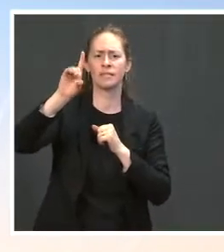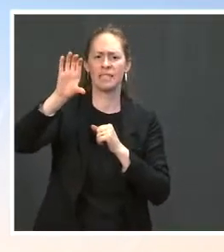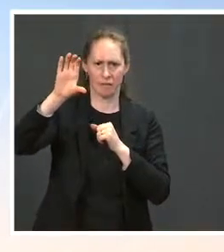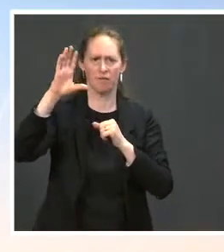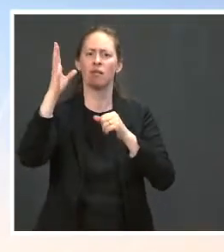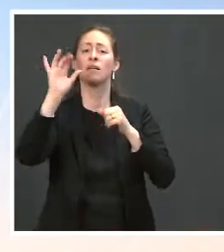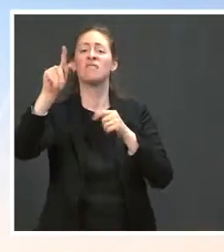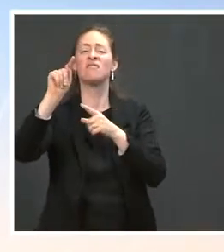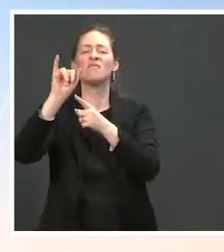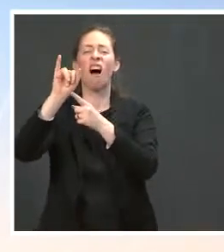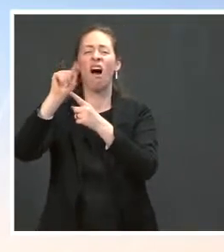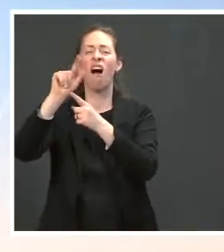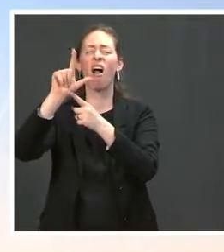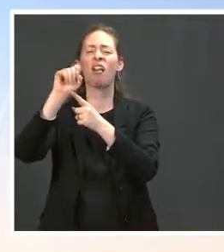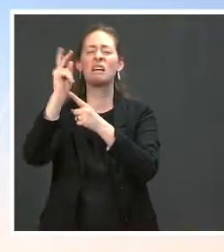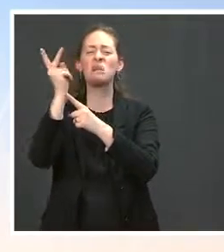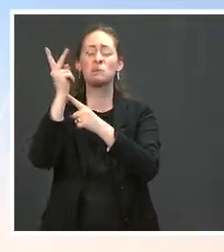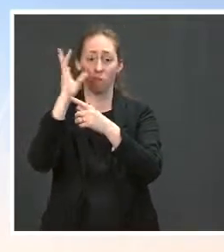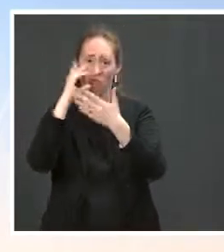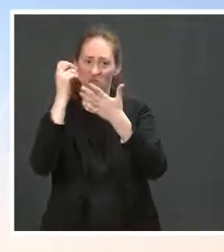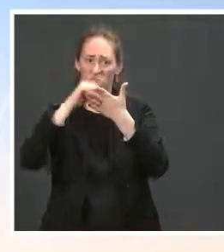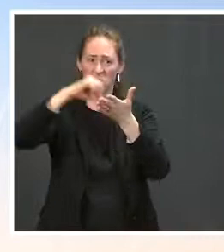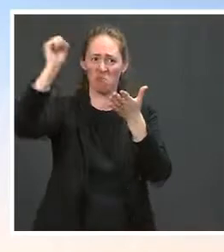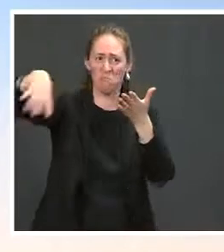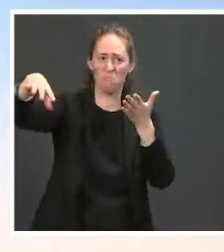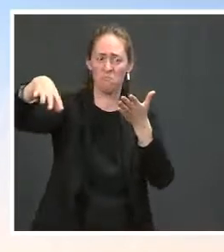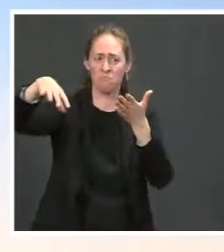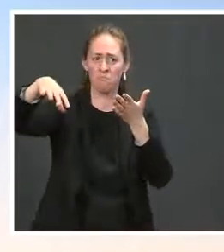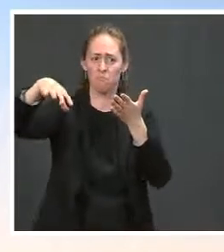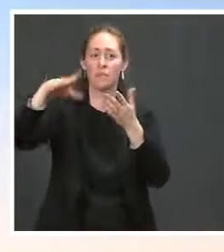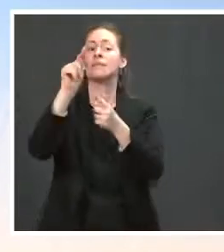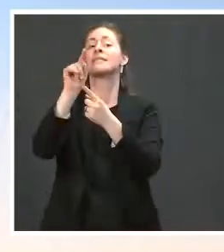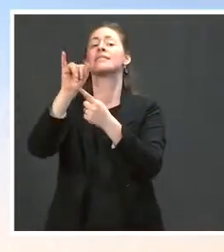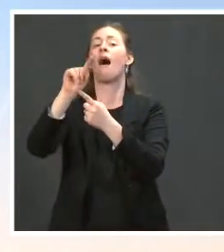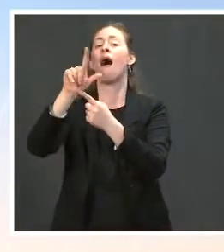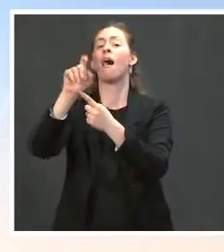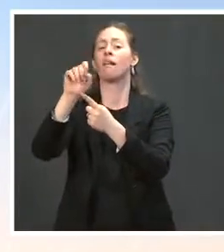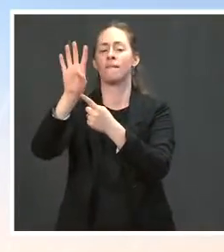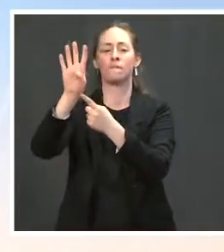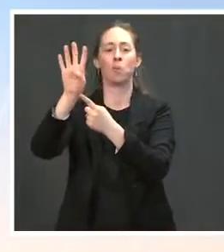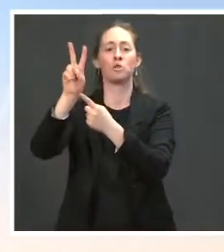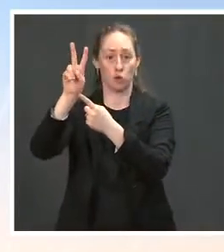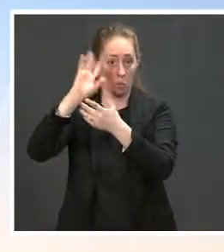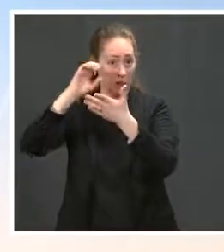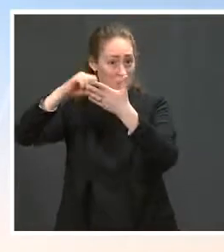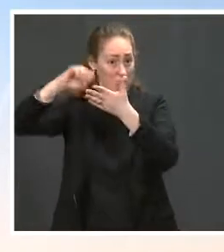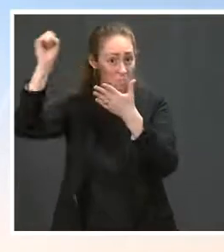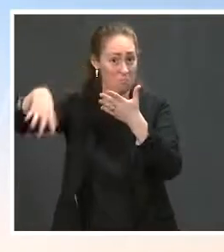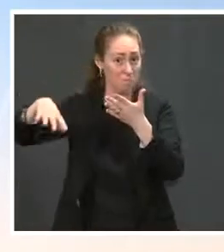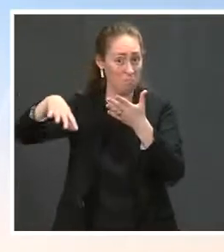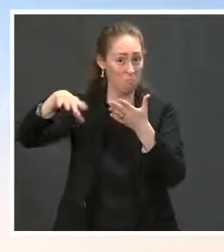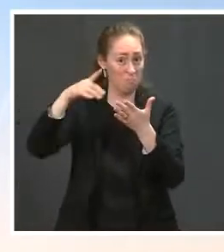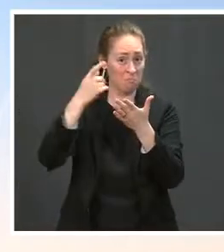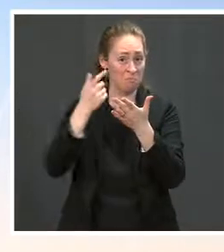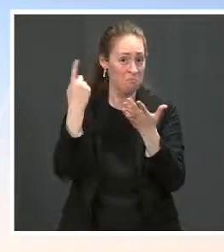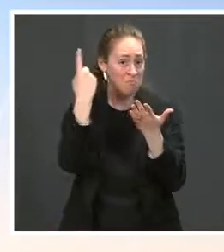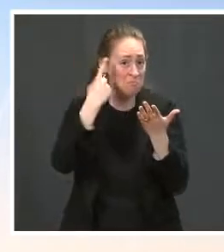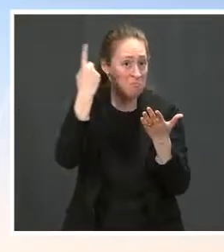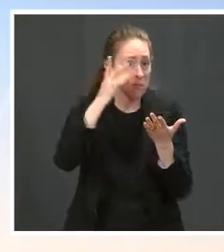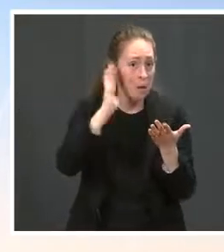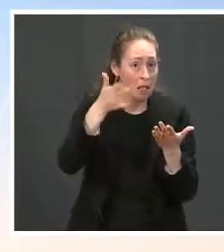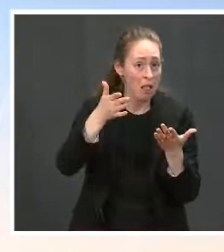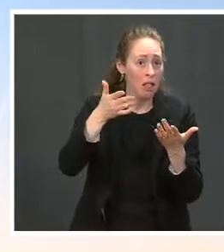review. Title 42 is still in place because we are still in the midst of fighting a global